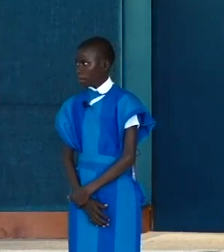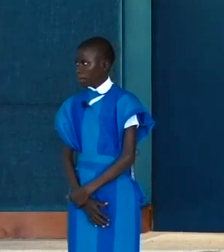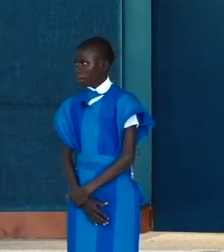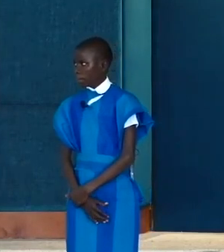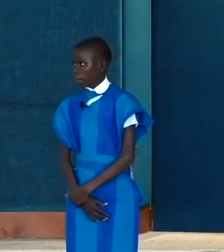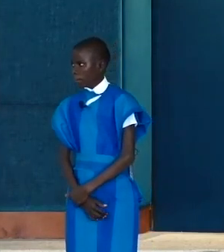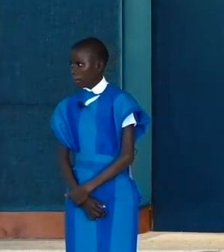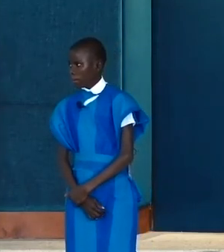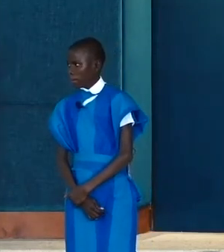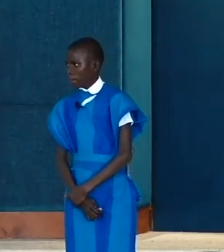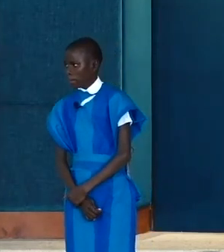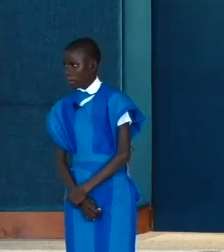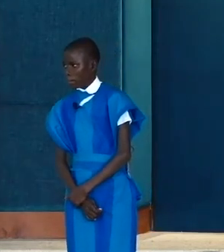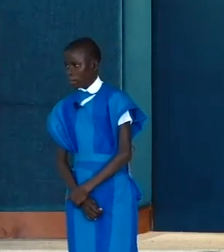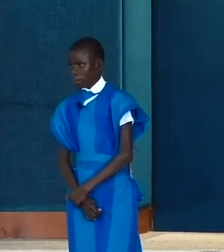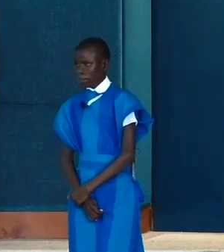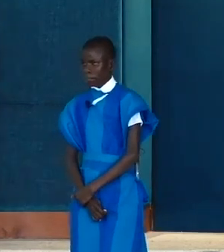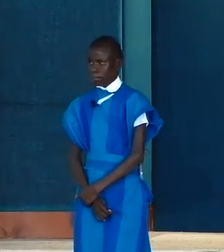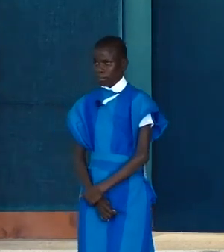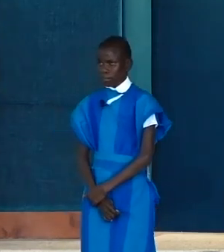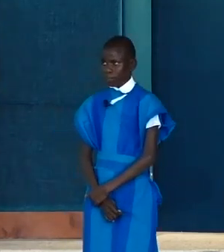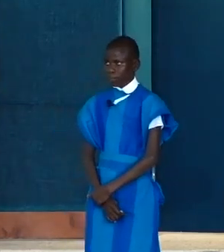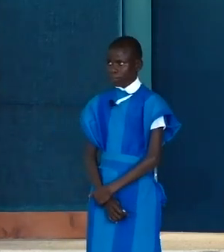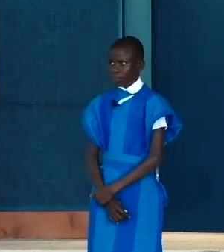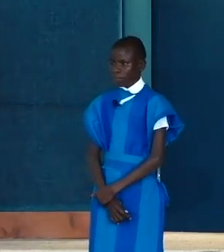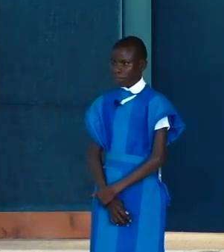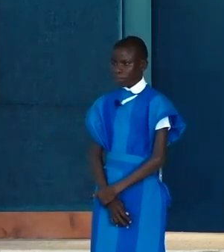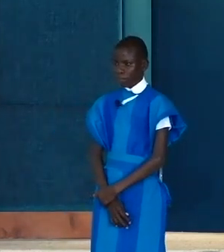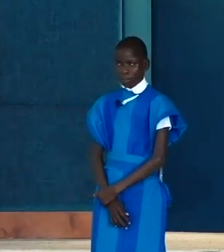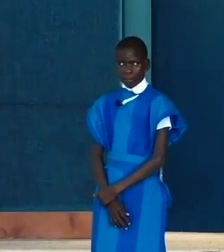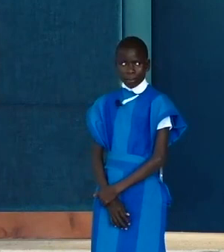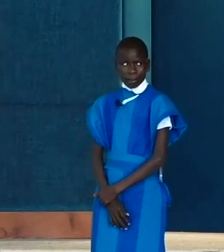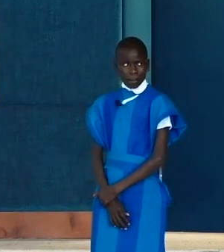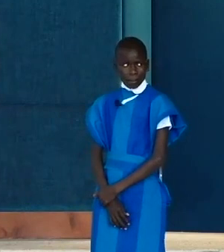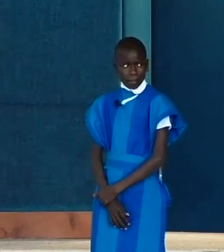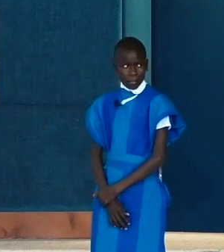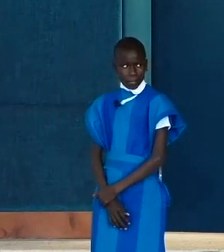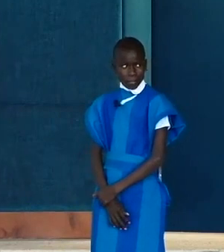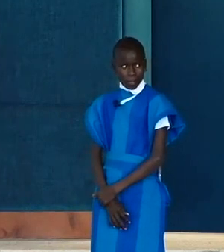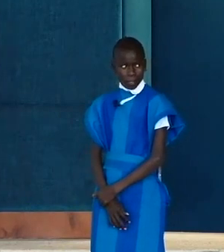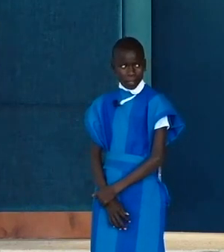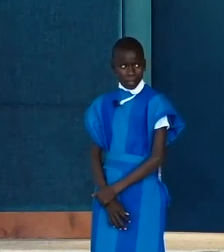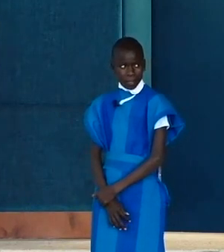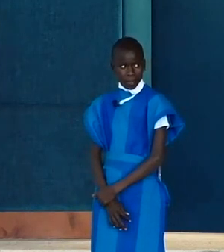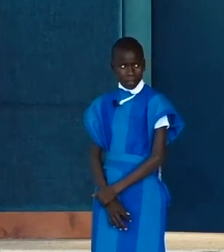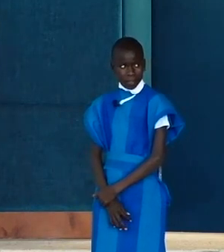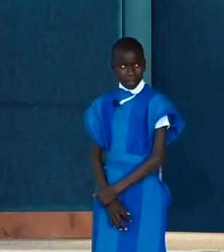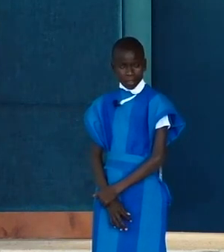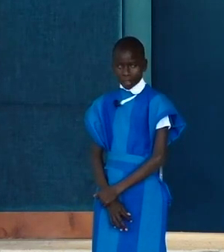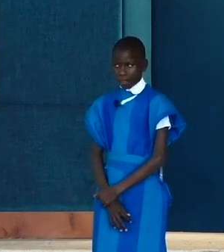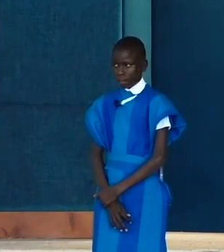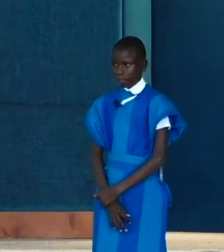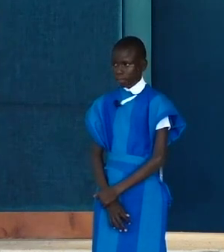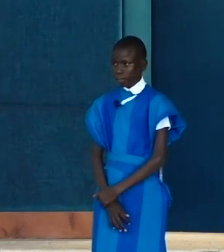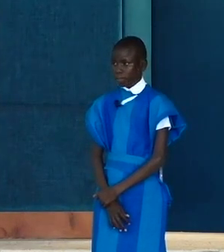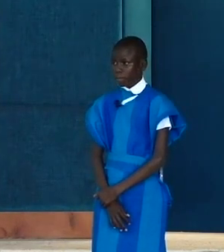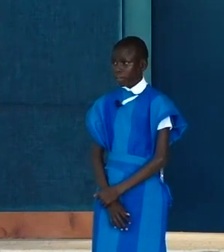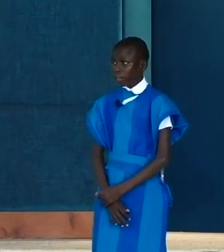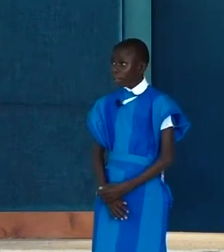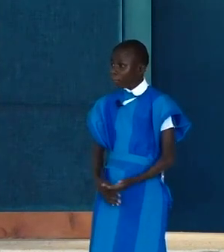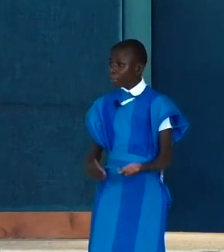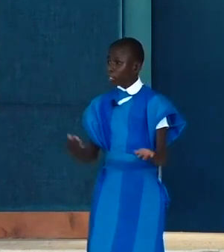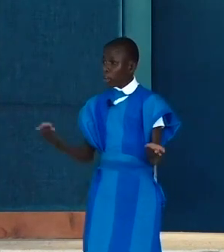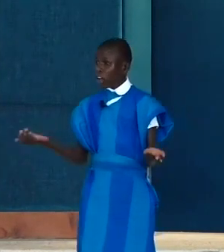God. In short, he had his heart made new, just like the Israelites who took 40 years to reach the promised